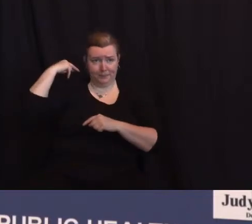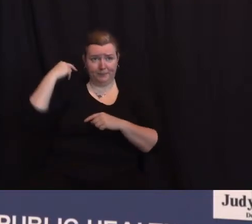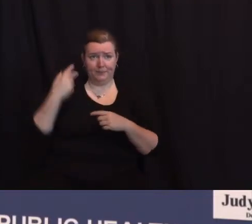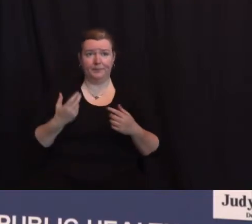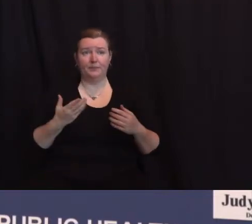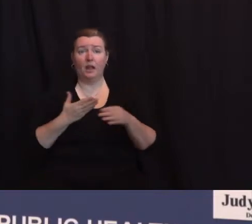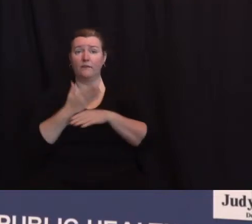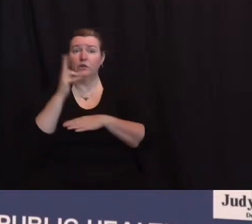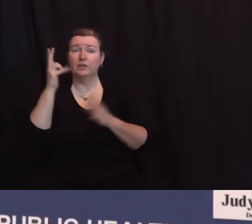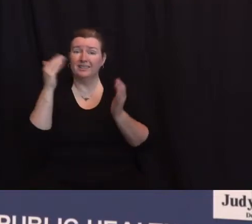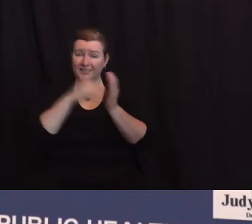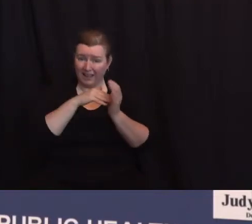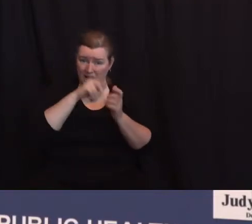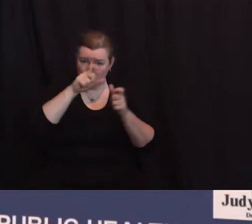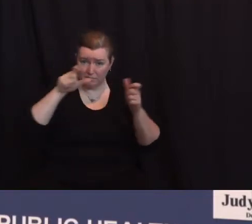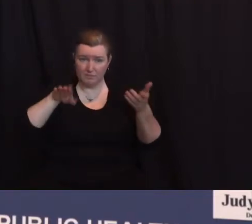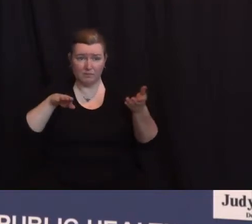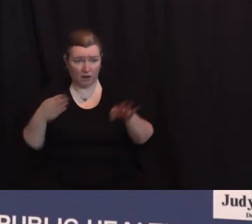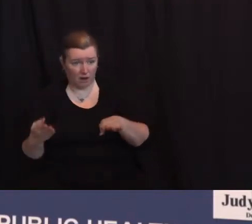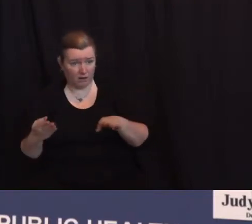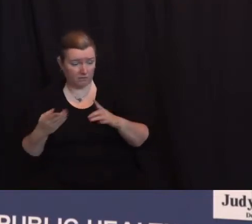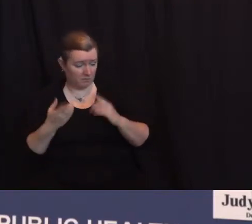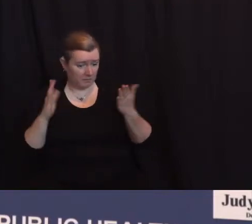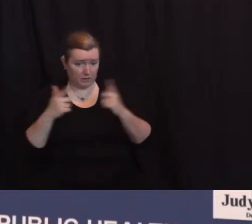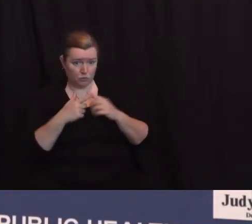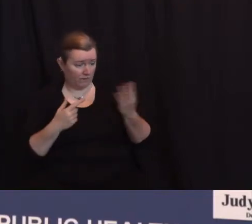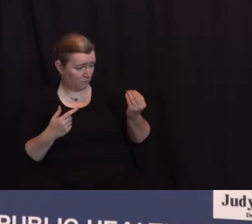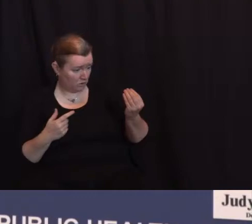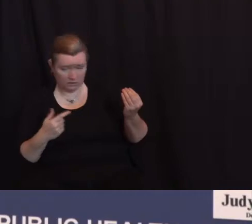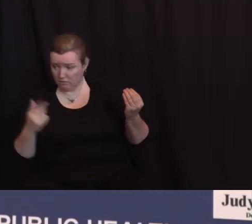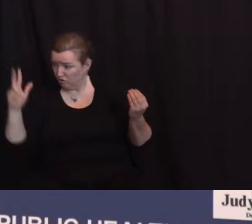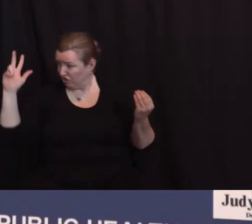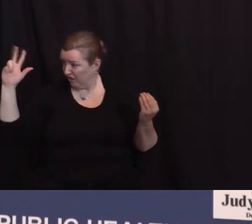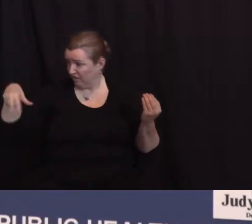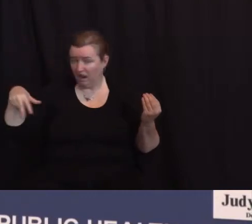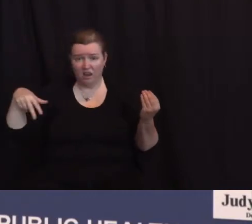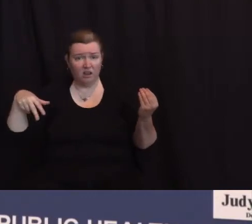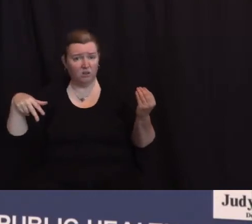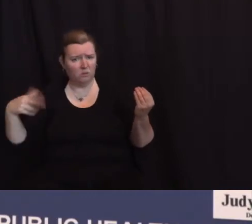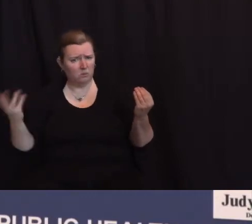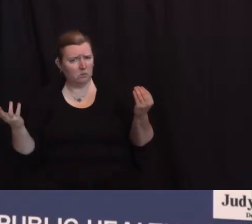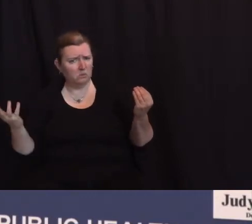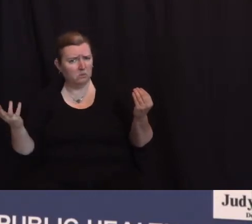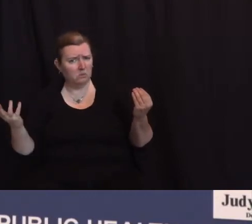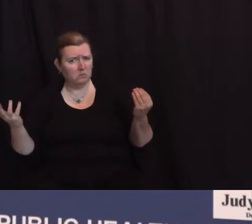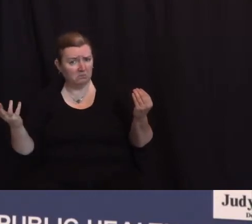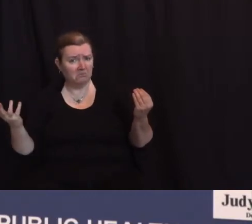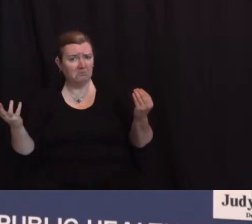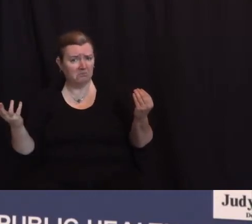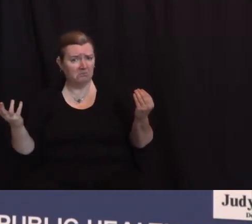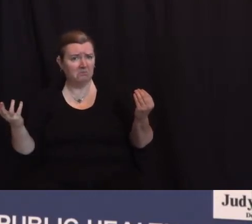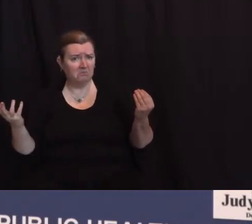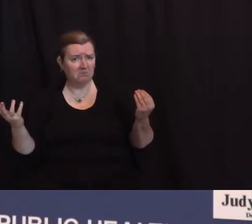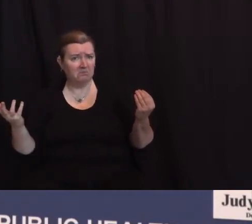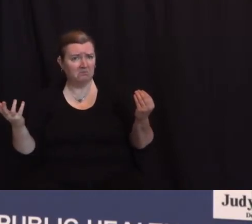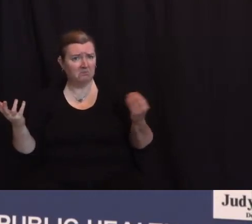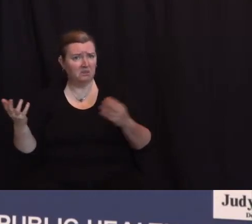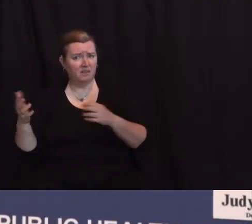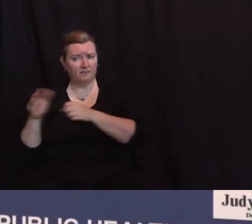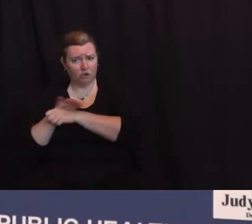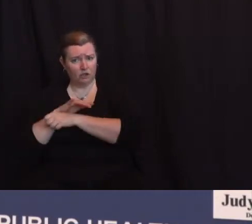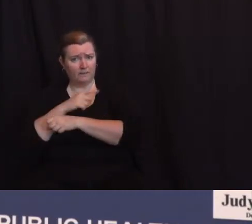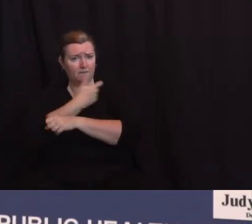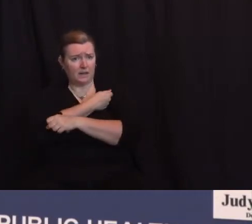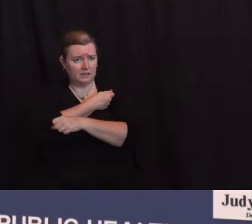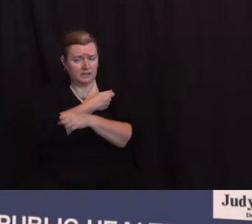So only about 14 out of 3,500 deaths in this time period were in people who were fully vaccinated.